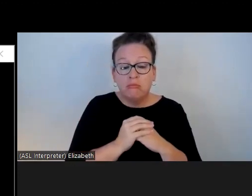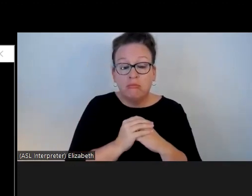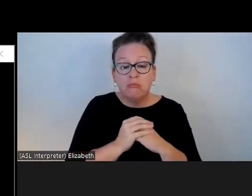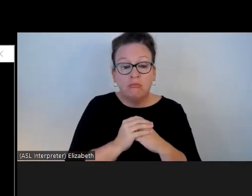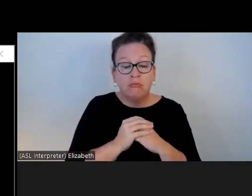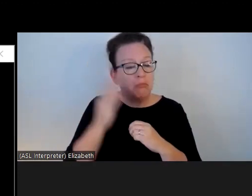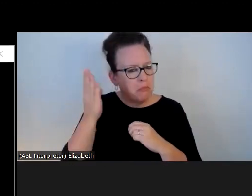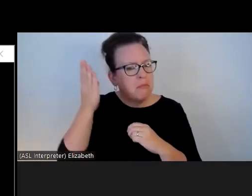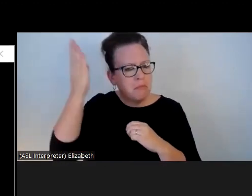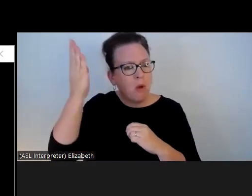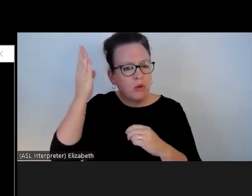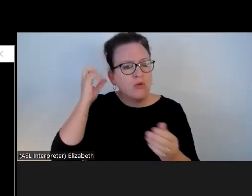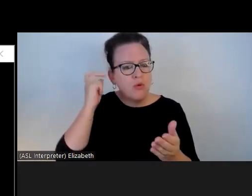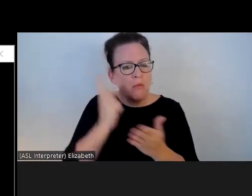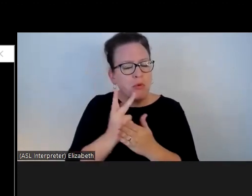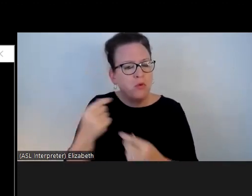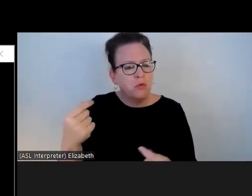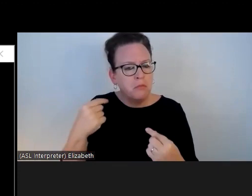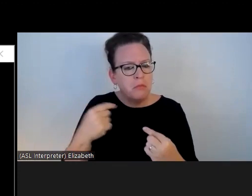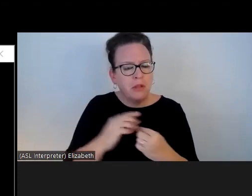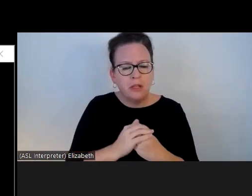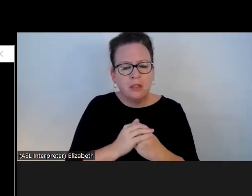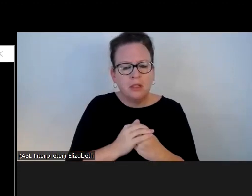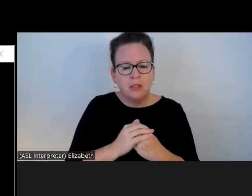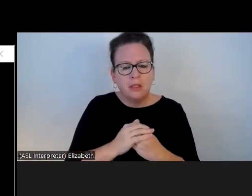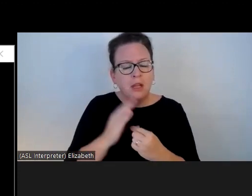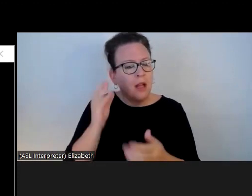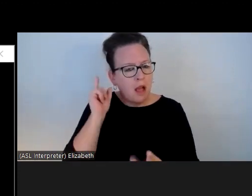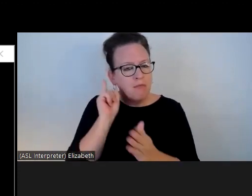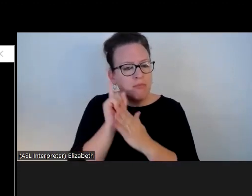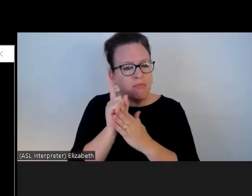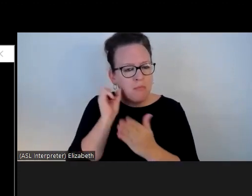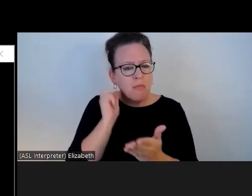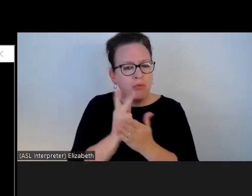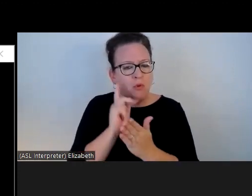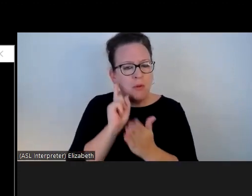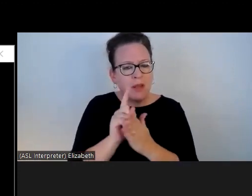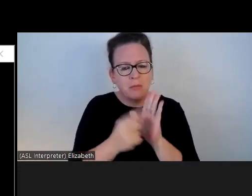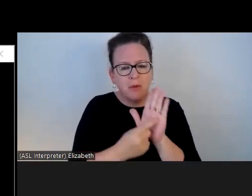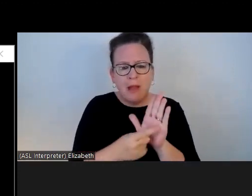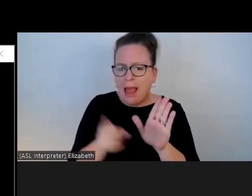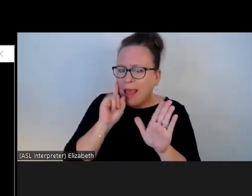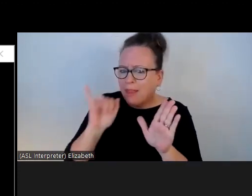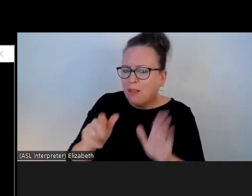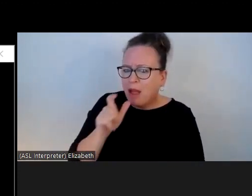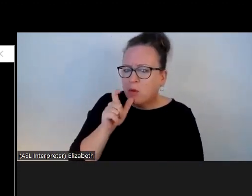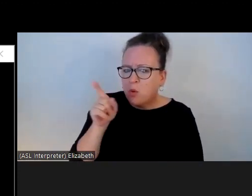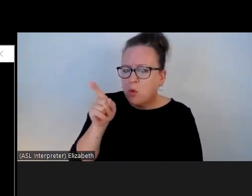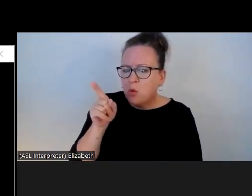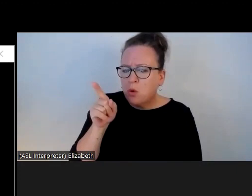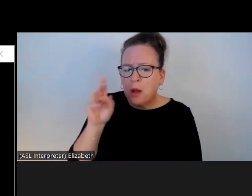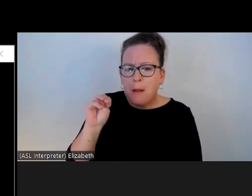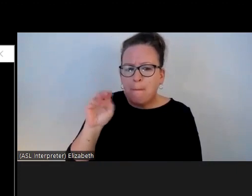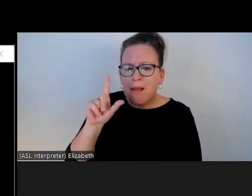I'll make a motion to approve the minutes as presented. So I think that was